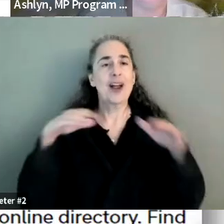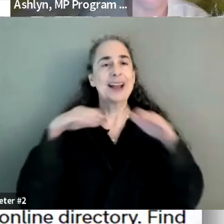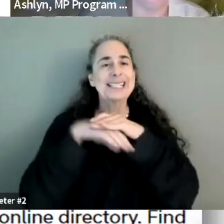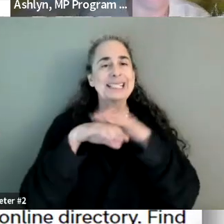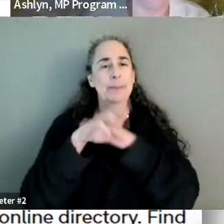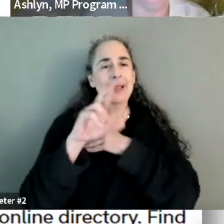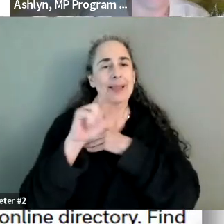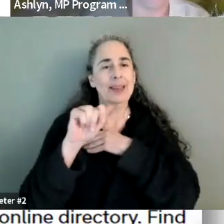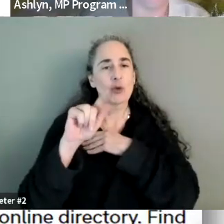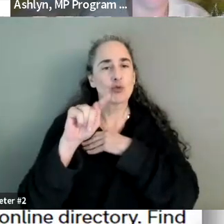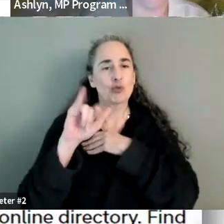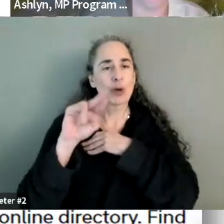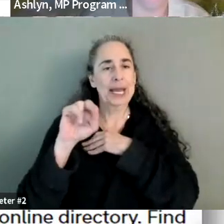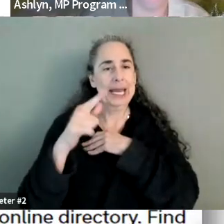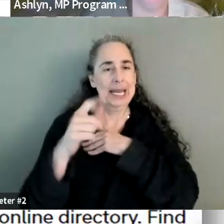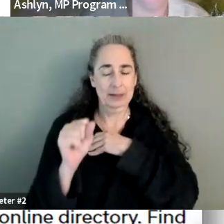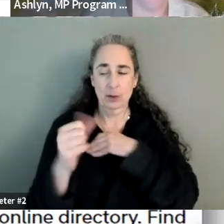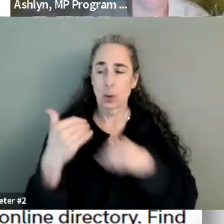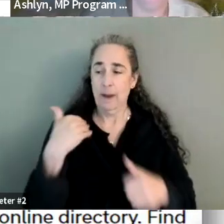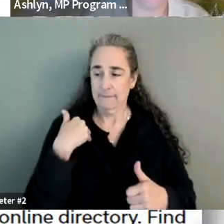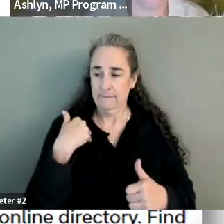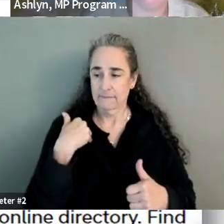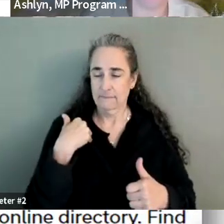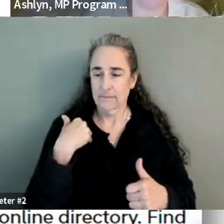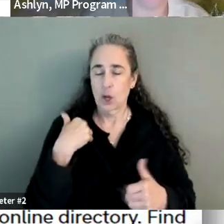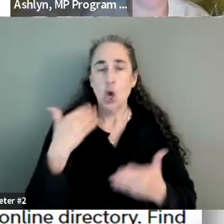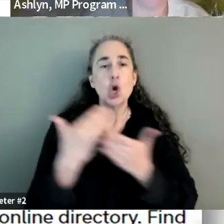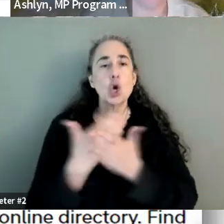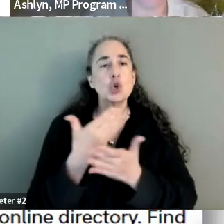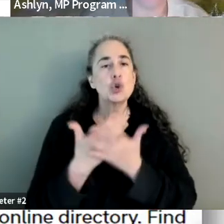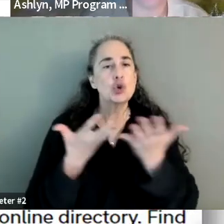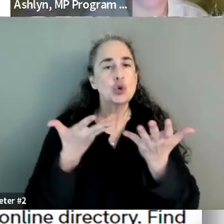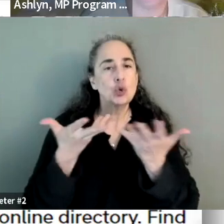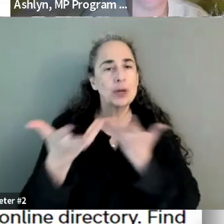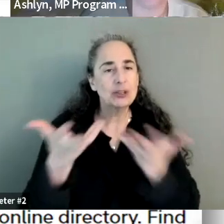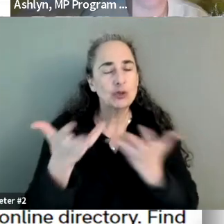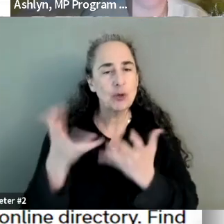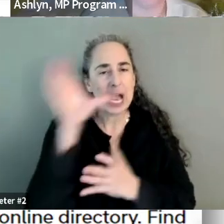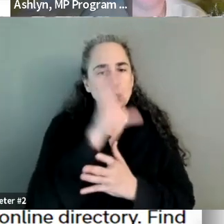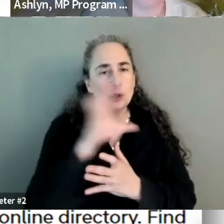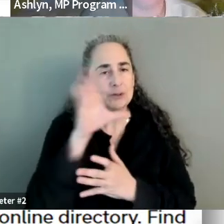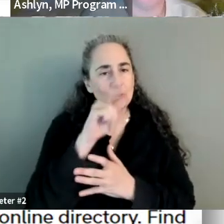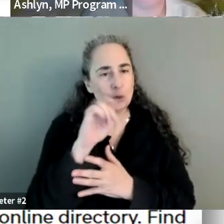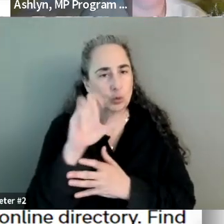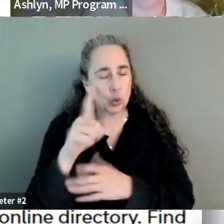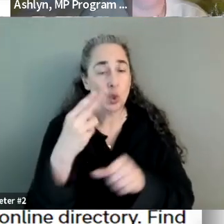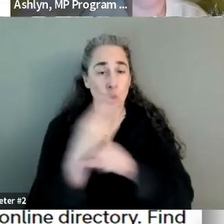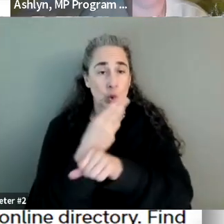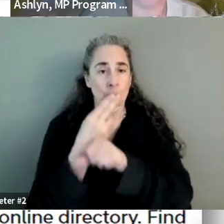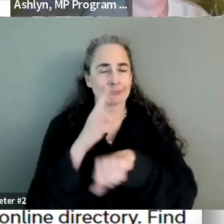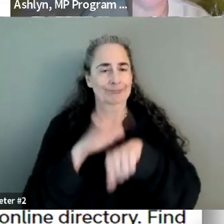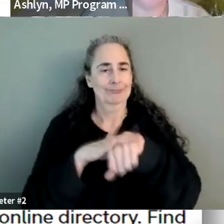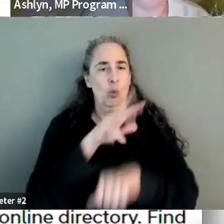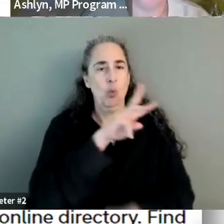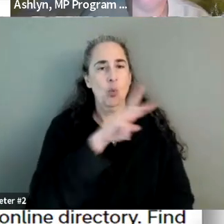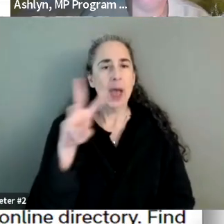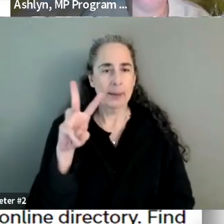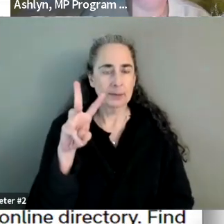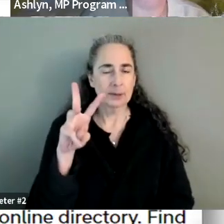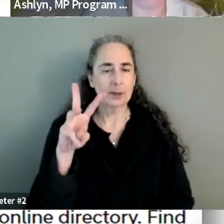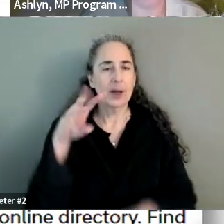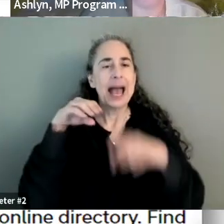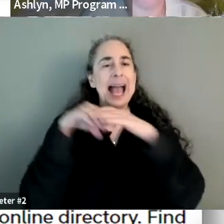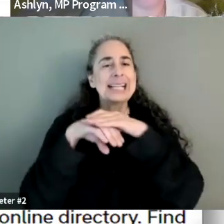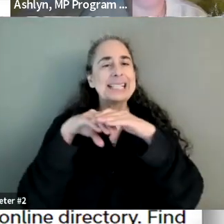ratings. We have a new interactive search tool on our website on the